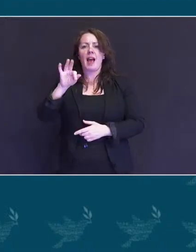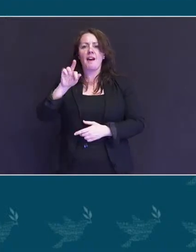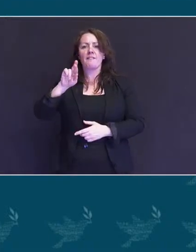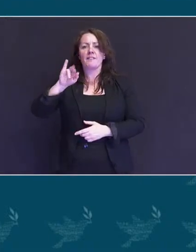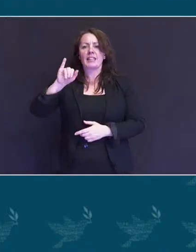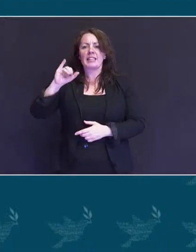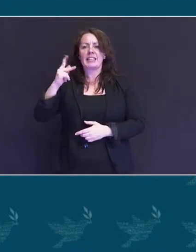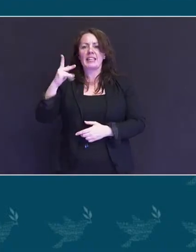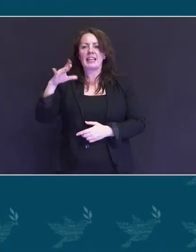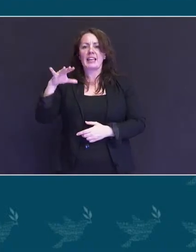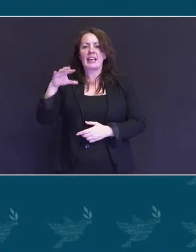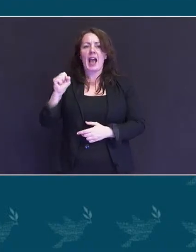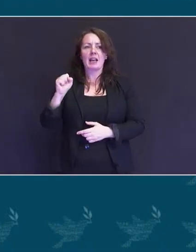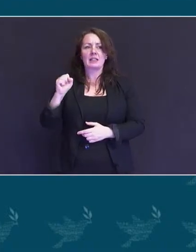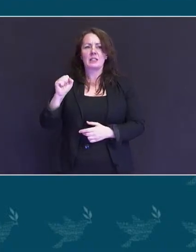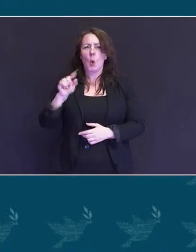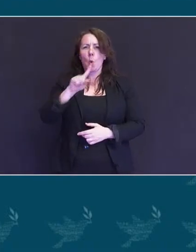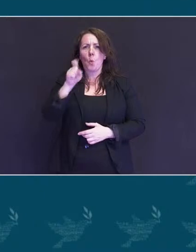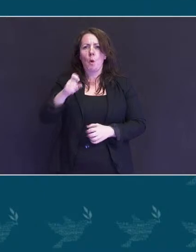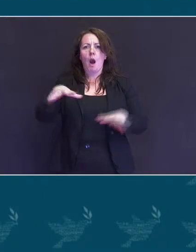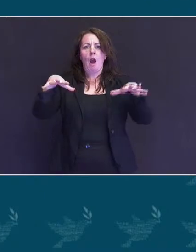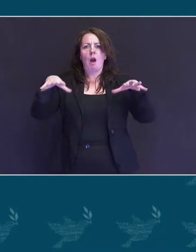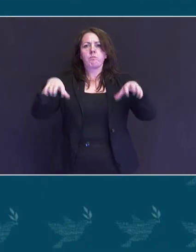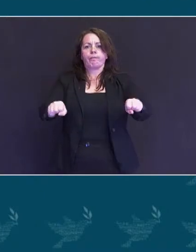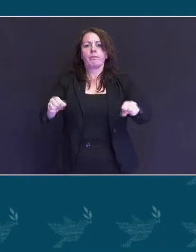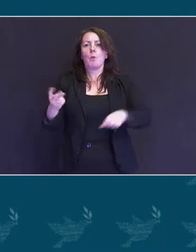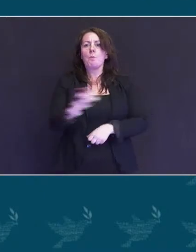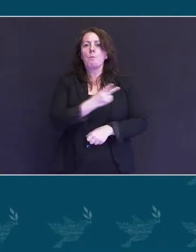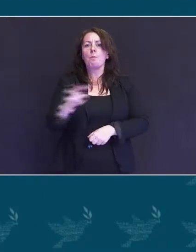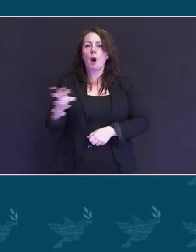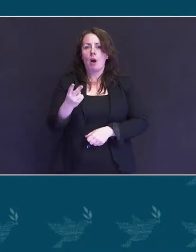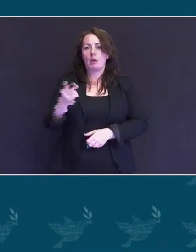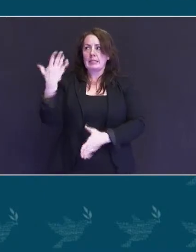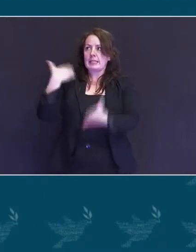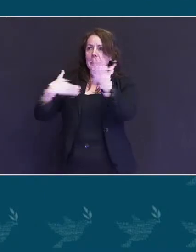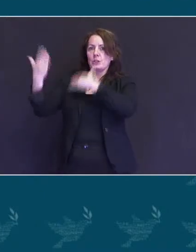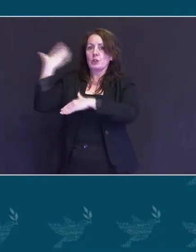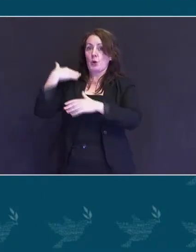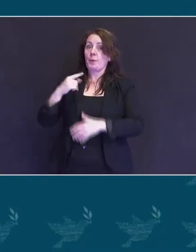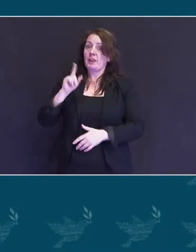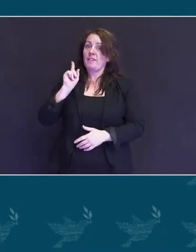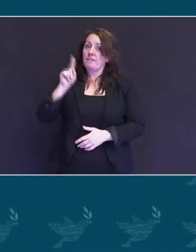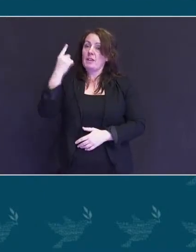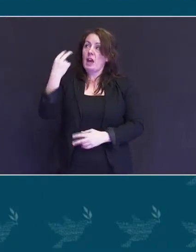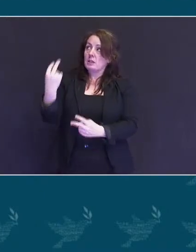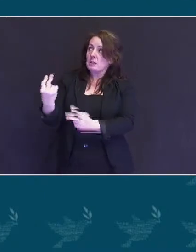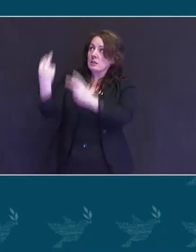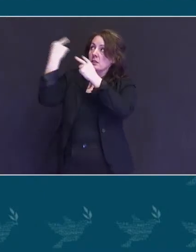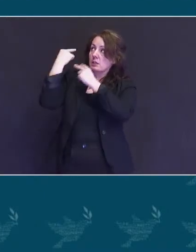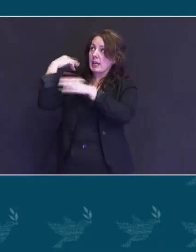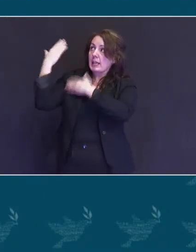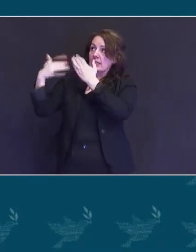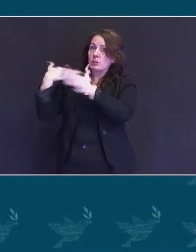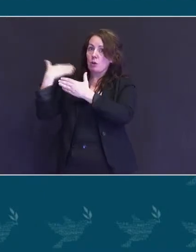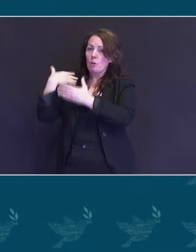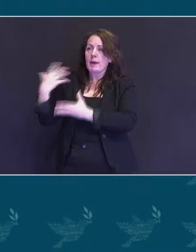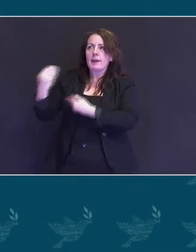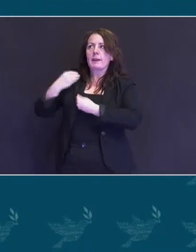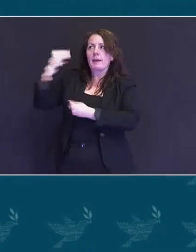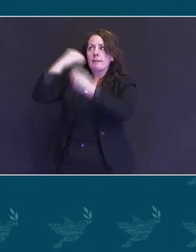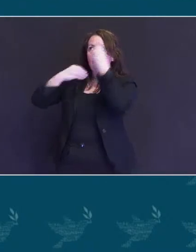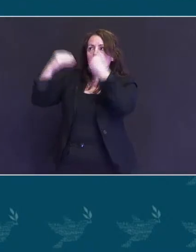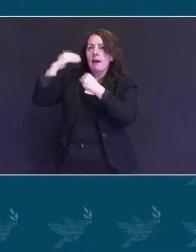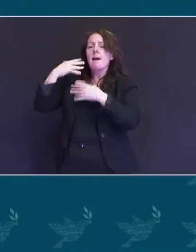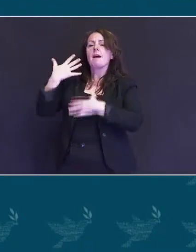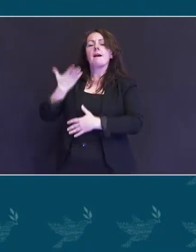and taking those lessons out of English and Afrikaans and see how we can translate those